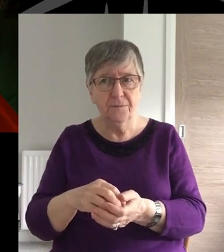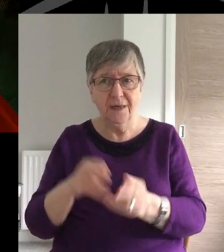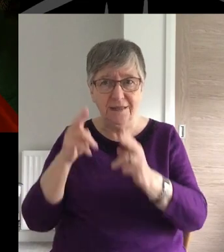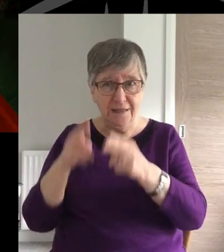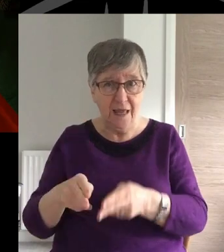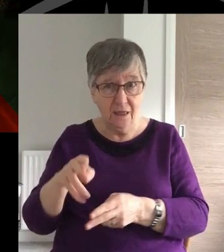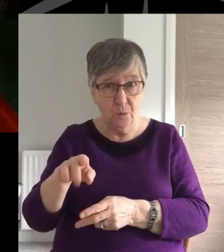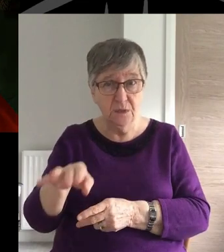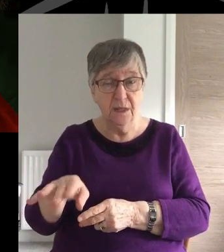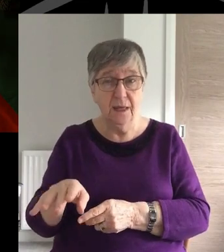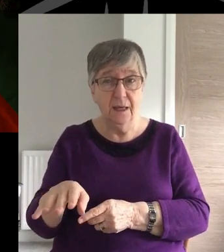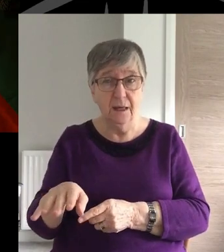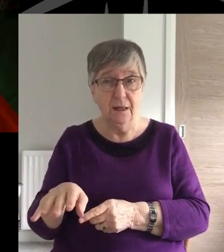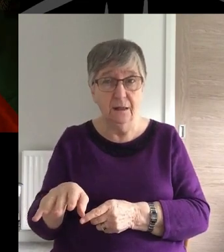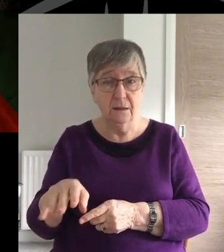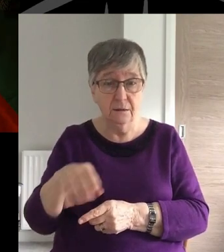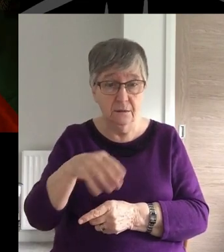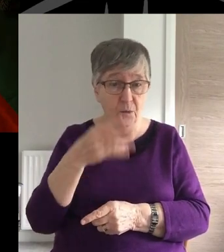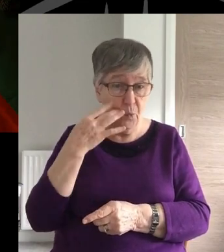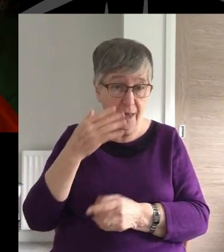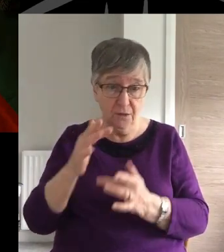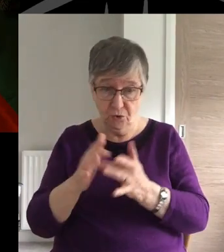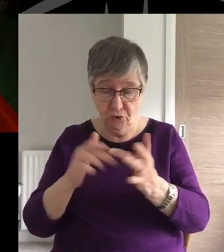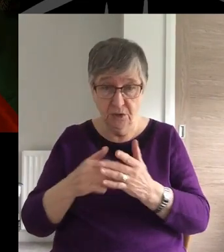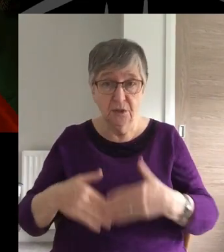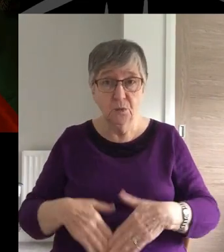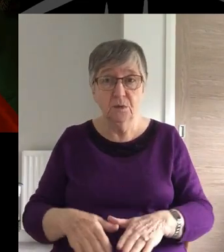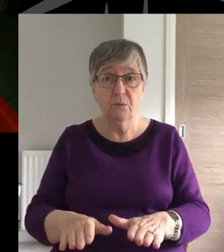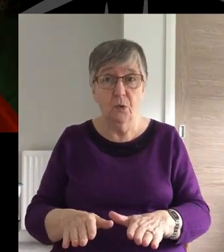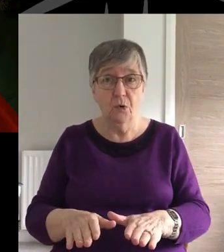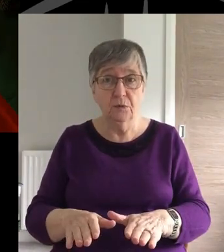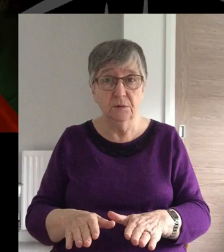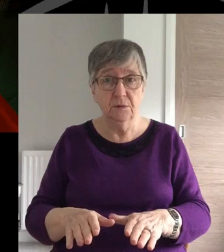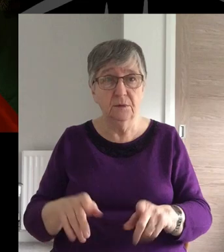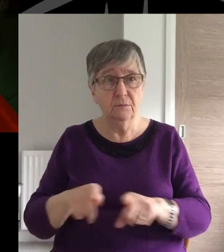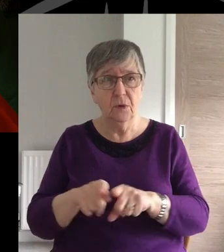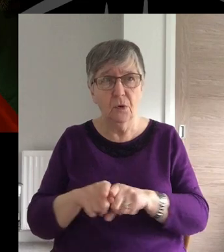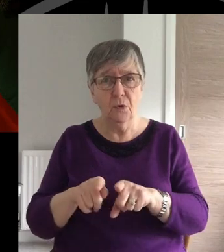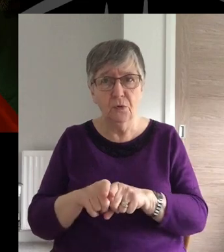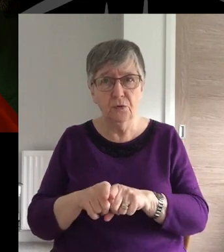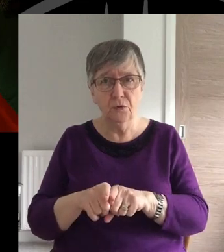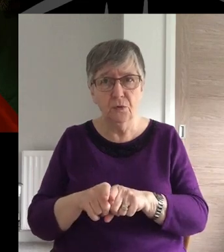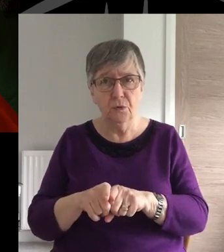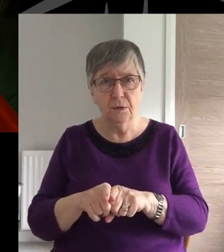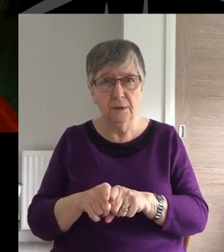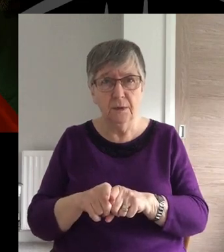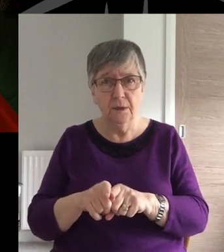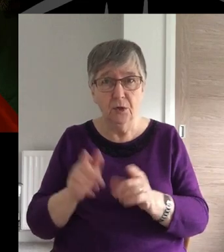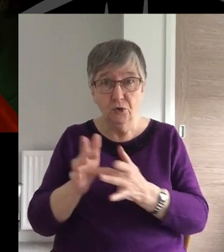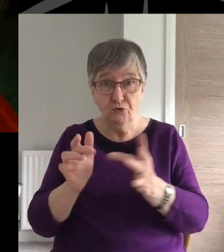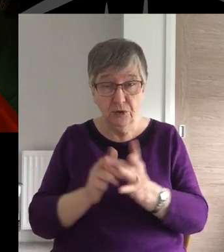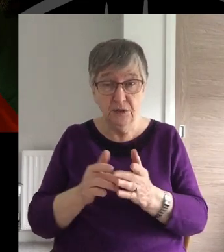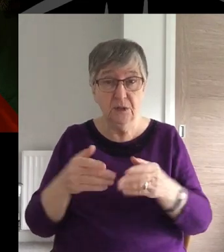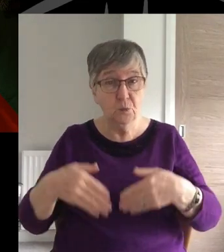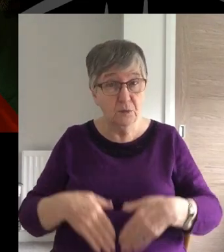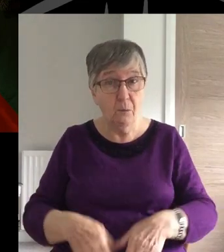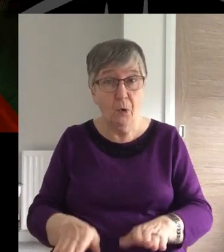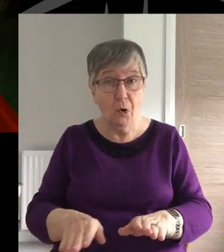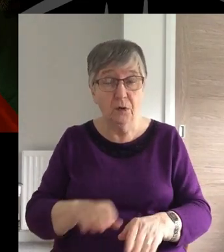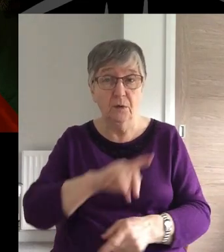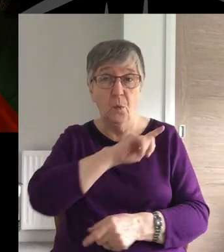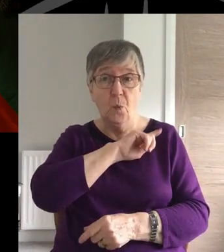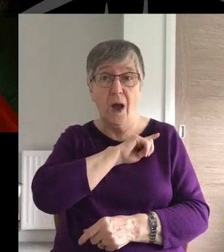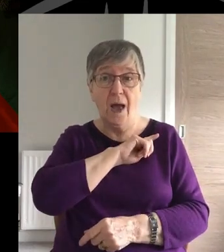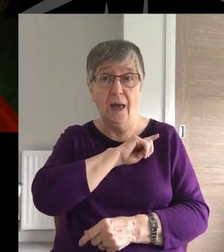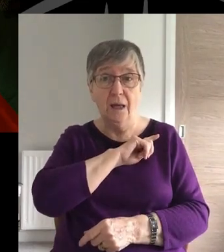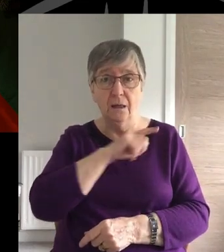Death featured not only in the circumstances around Jesus' birth, but also in the very nature and purpose of it. Jesus was born to